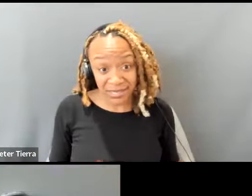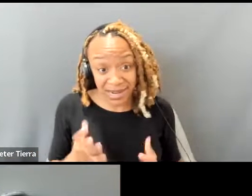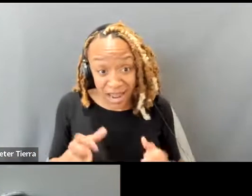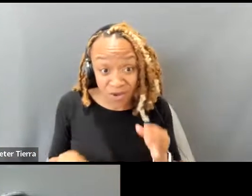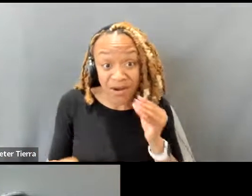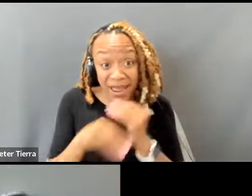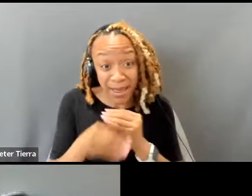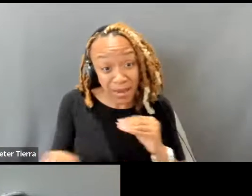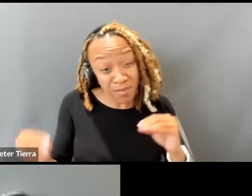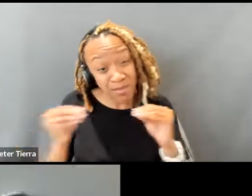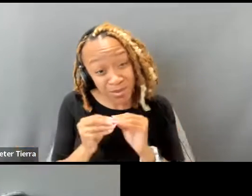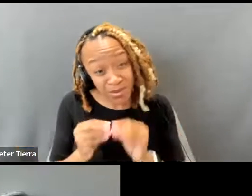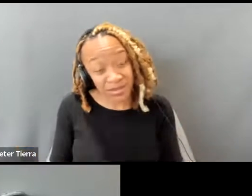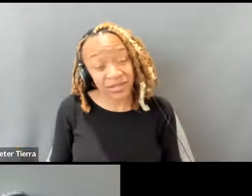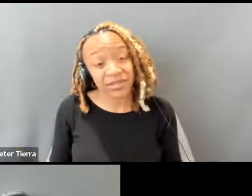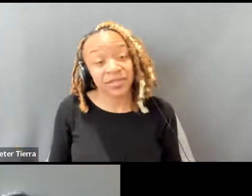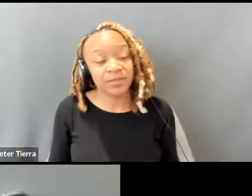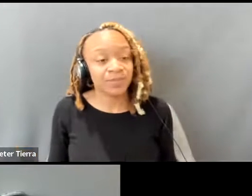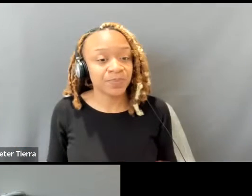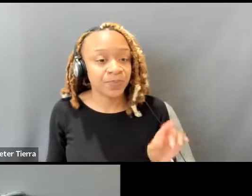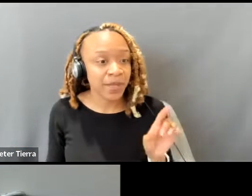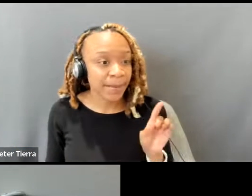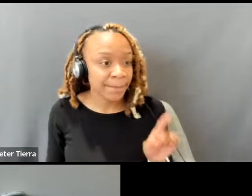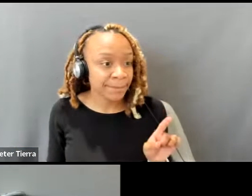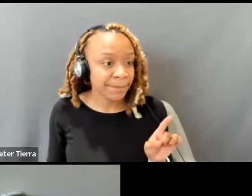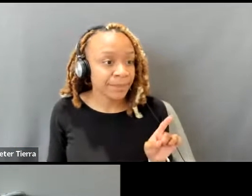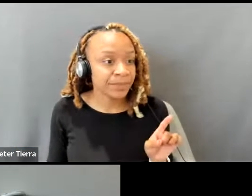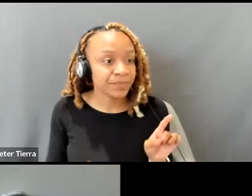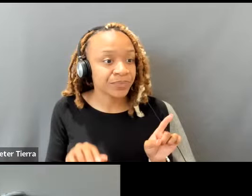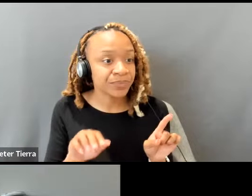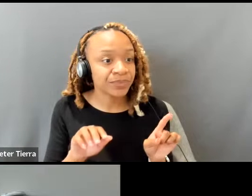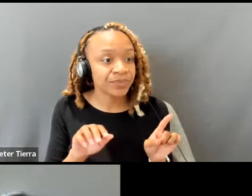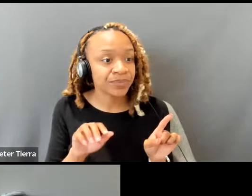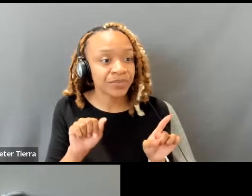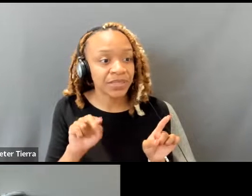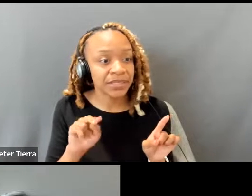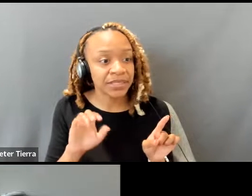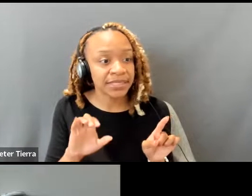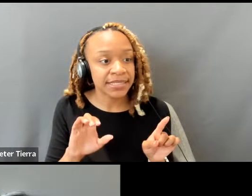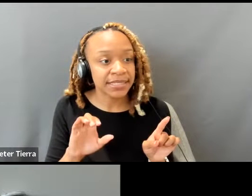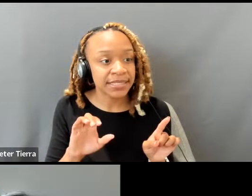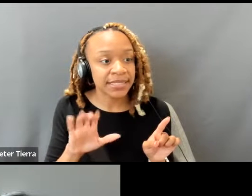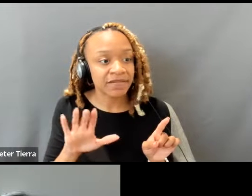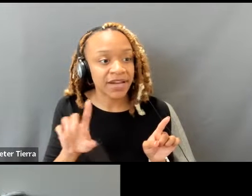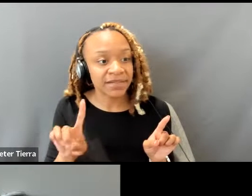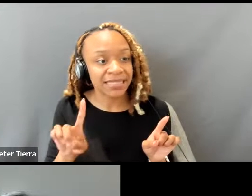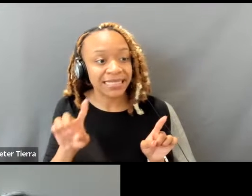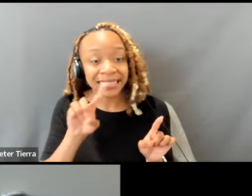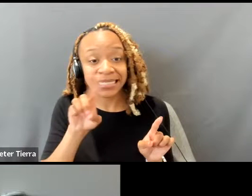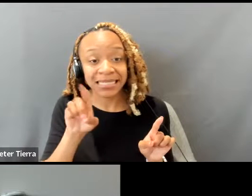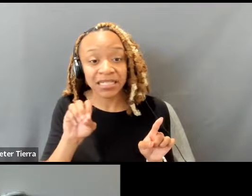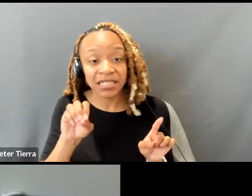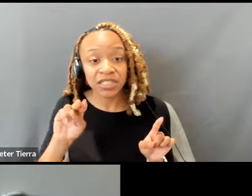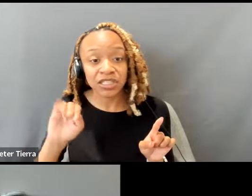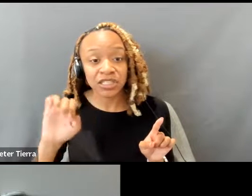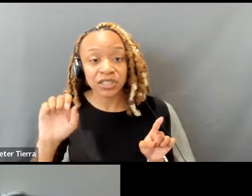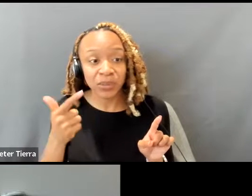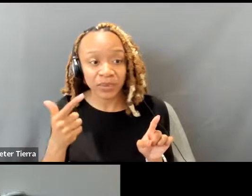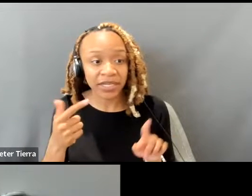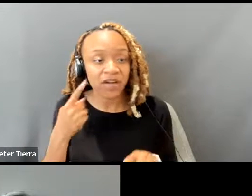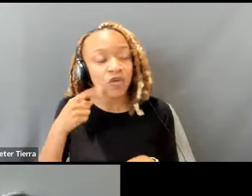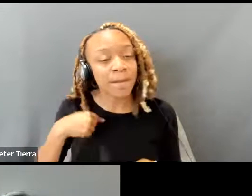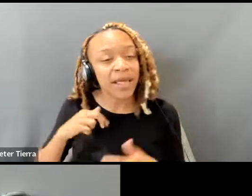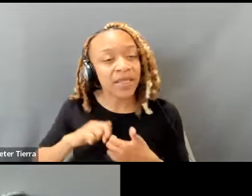Well, I think one of my concerns is like, there is something there. So subtitle E3